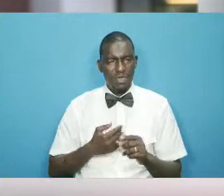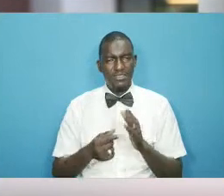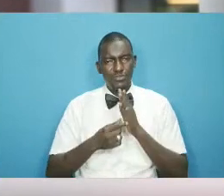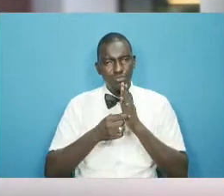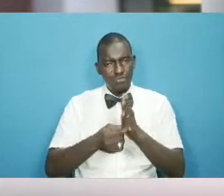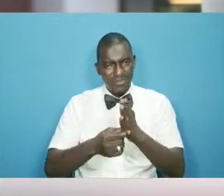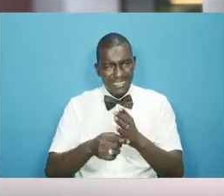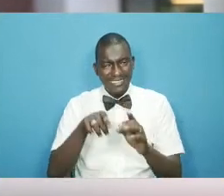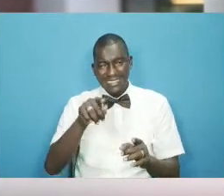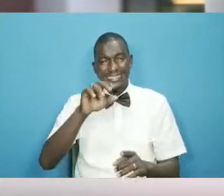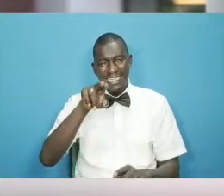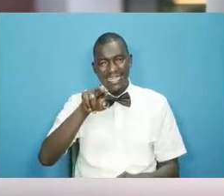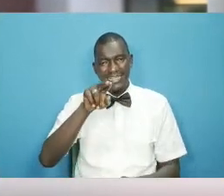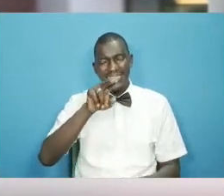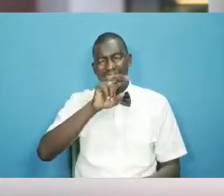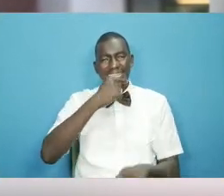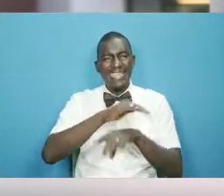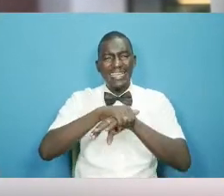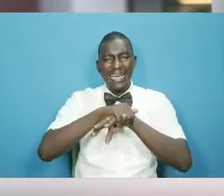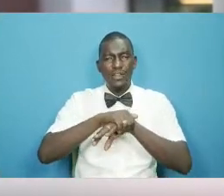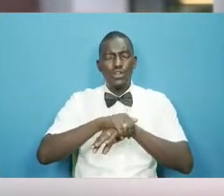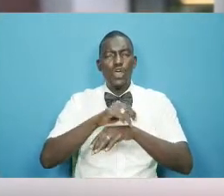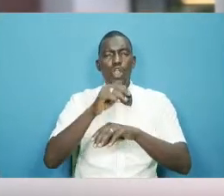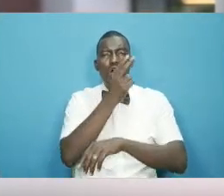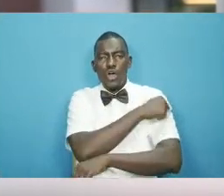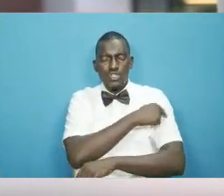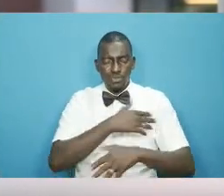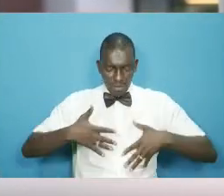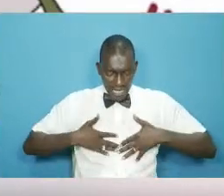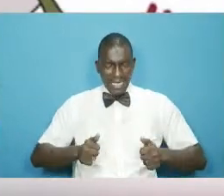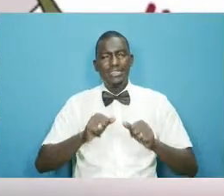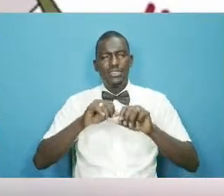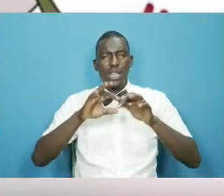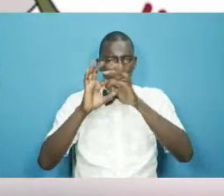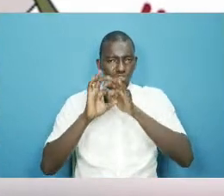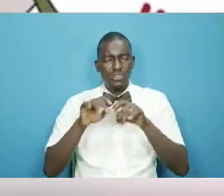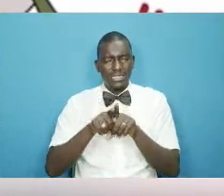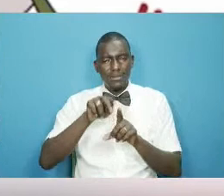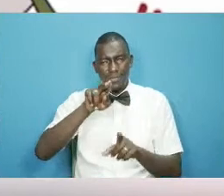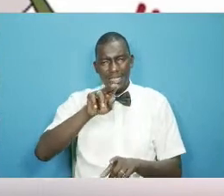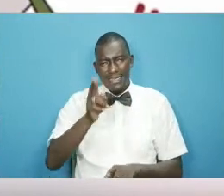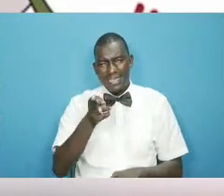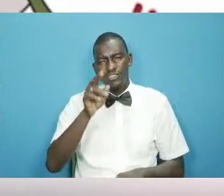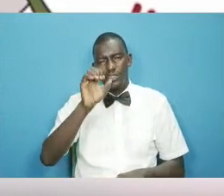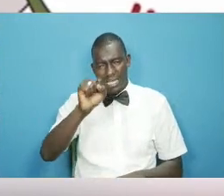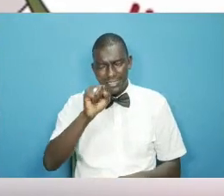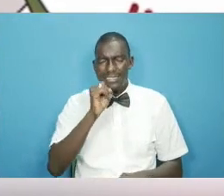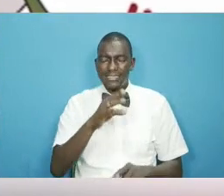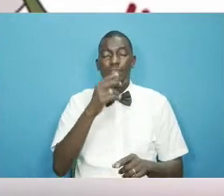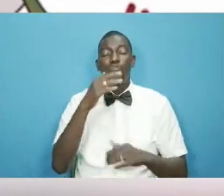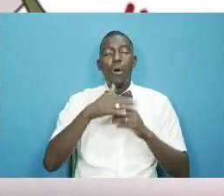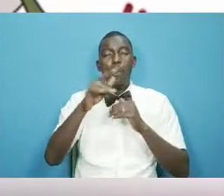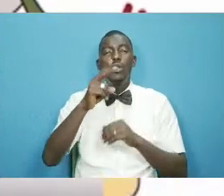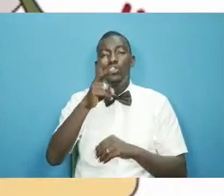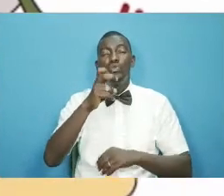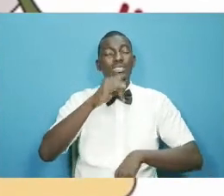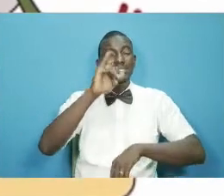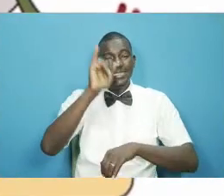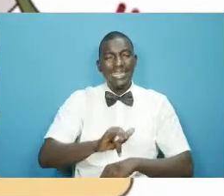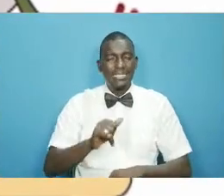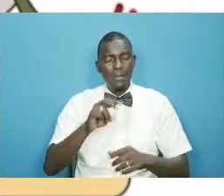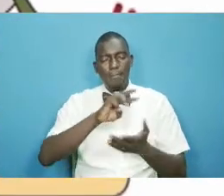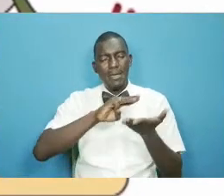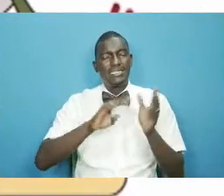this is a historic moment for people with sickle cell disease who will be given their first new treatment in over 2 decades. People aged